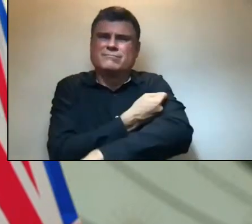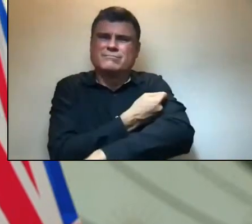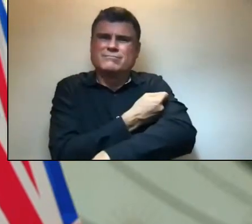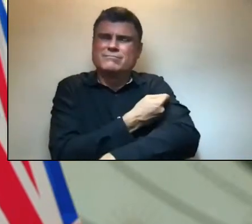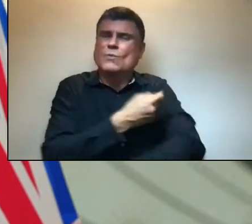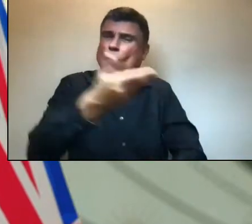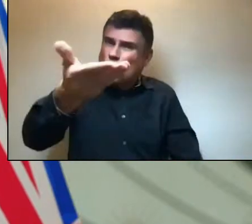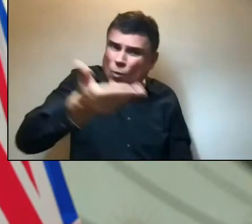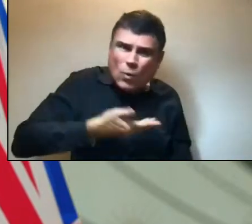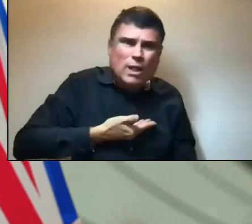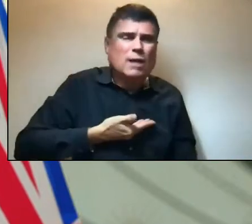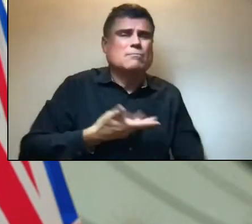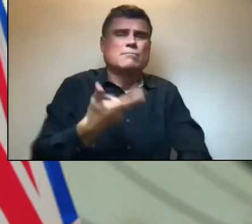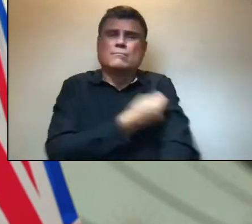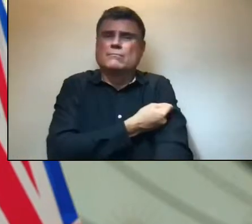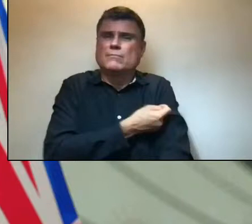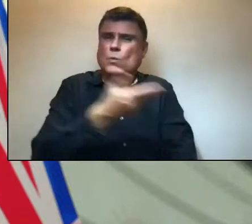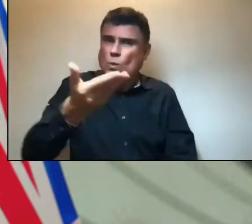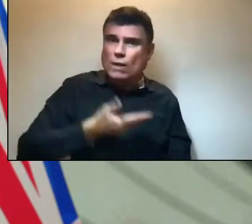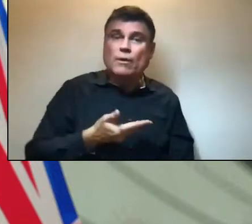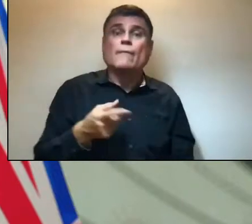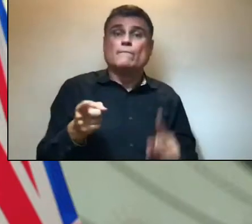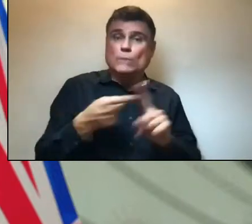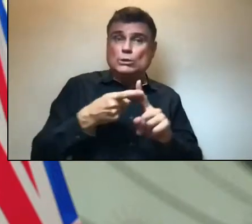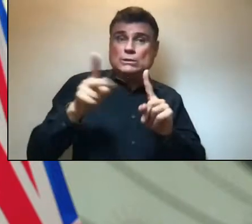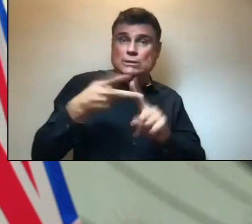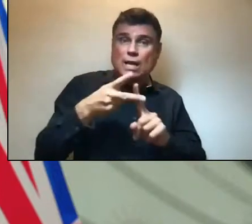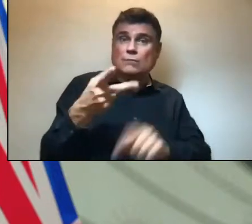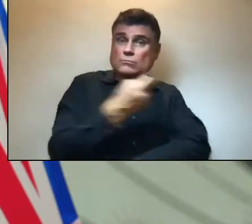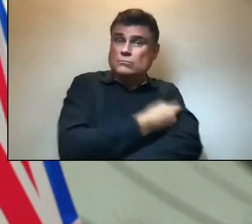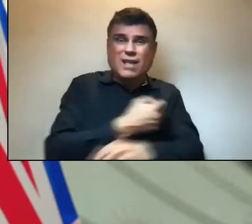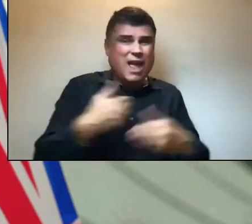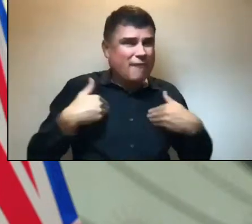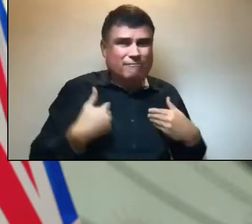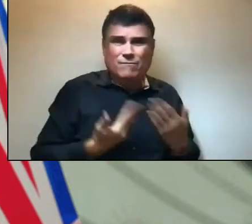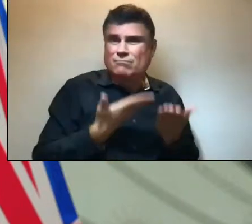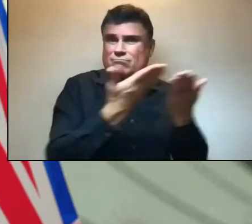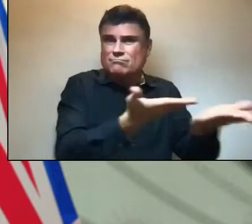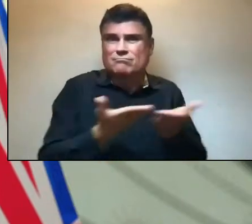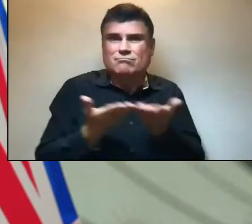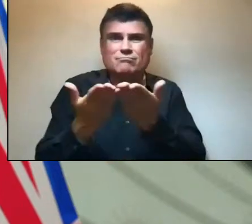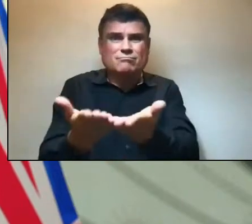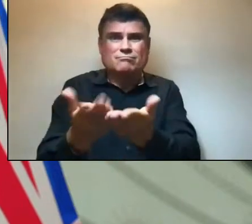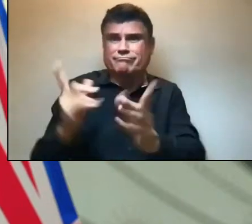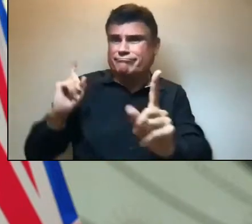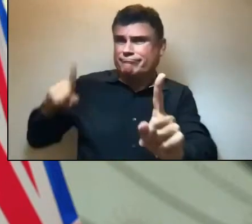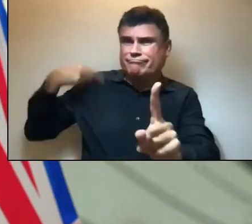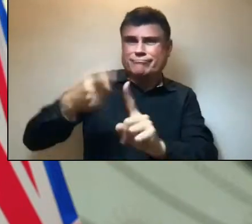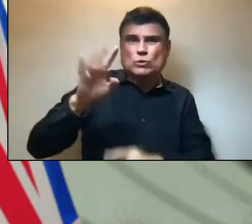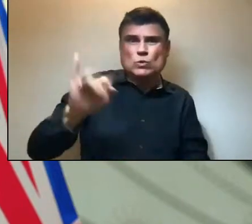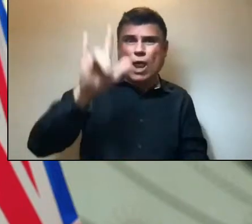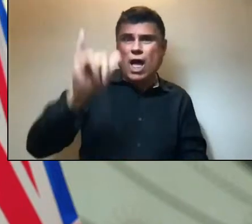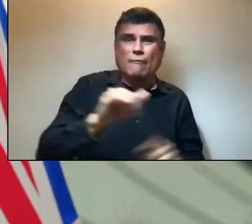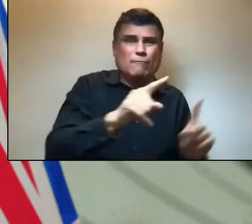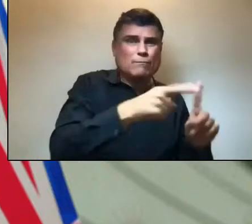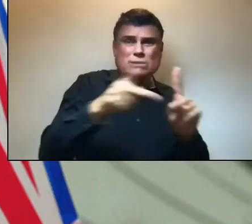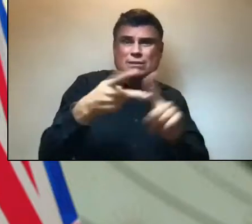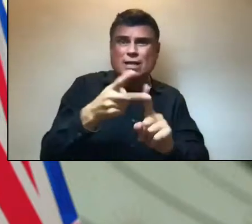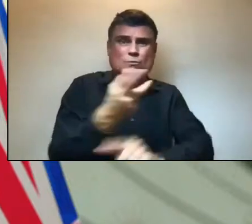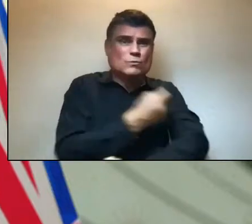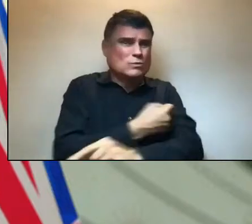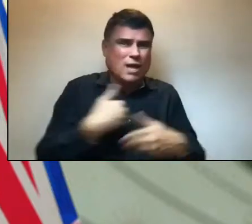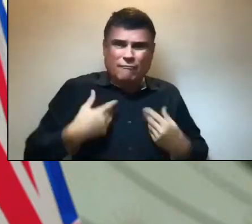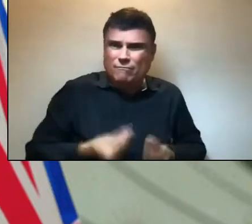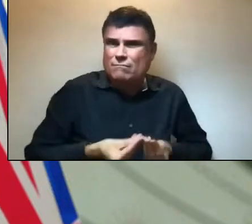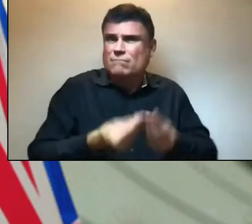widely available, and everyone has been offered it at the latest by July. And we're working hard to convince the small number of remaining